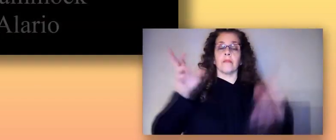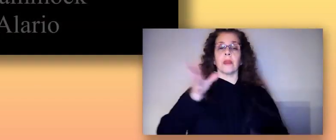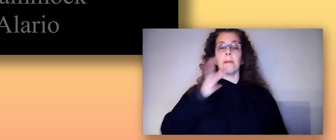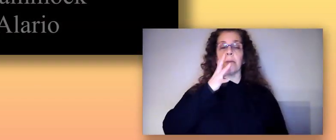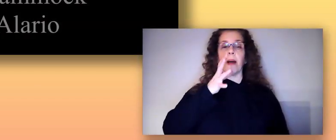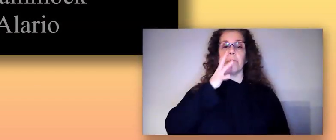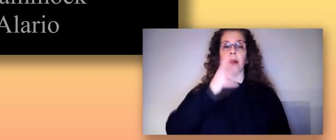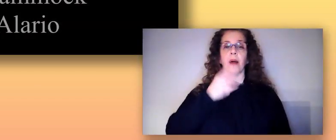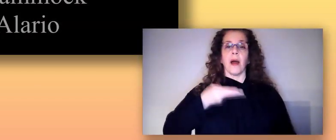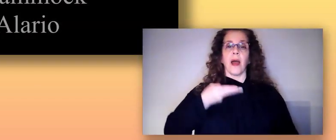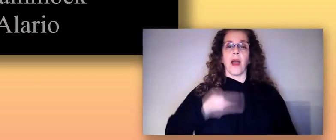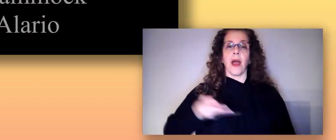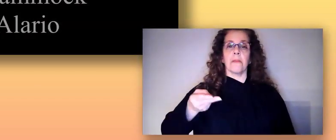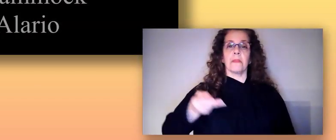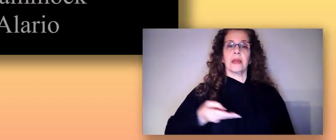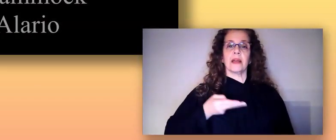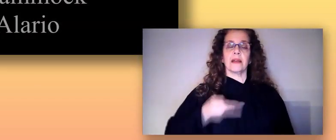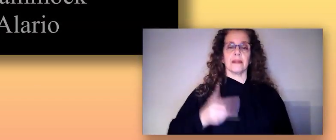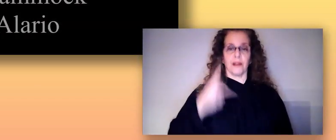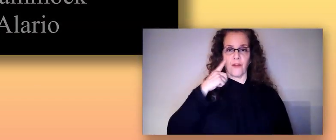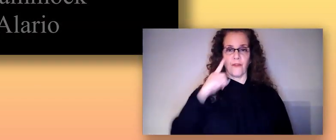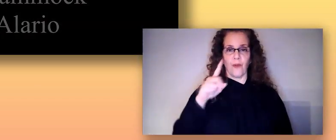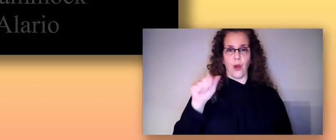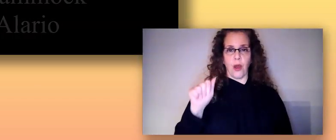Mama Hammock for Amori.